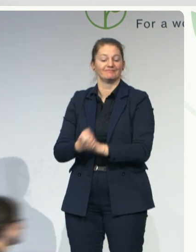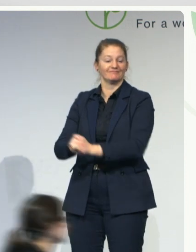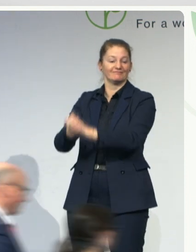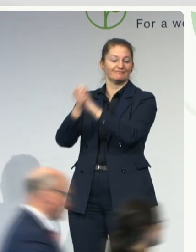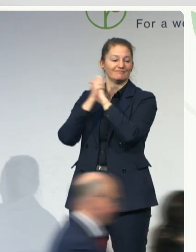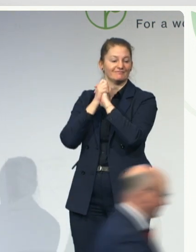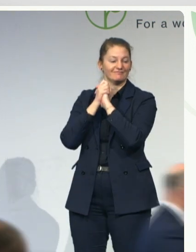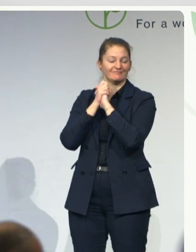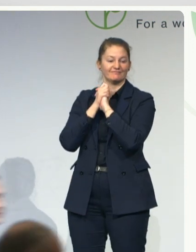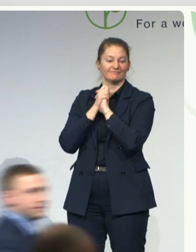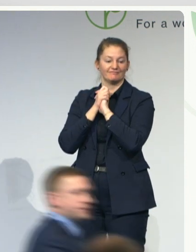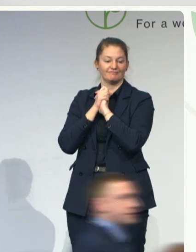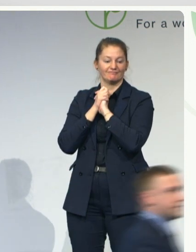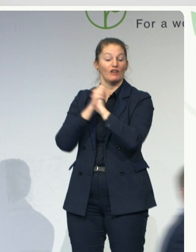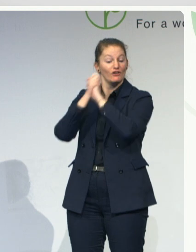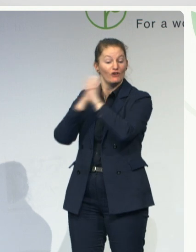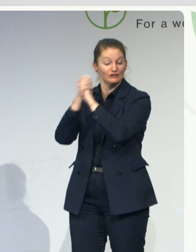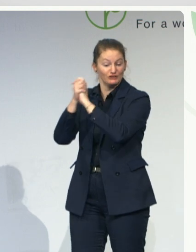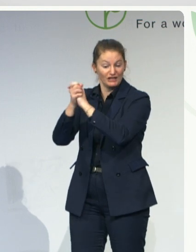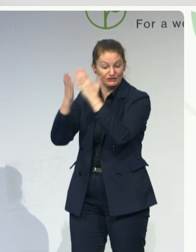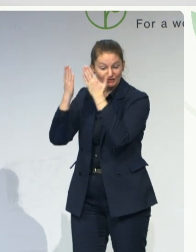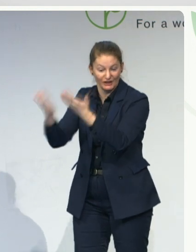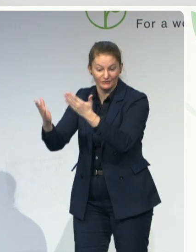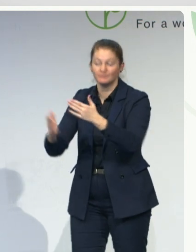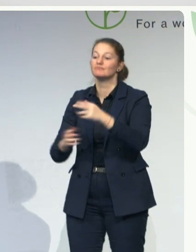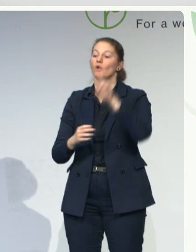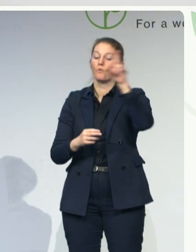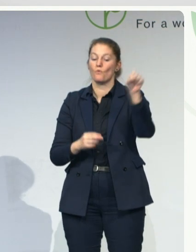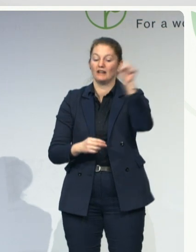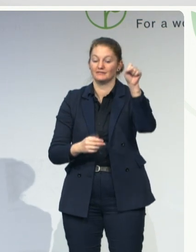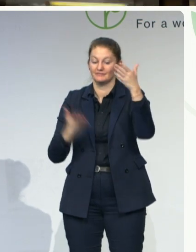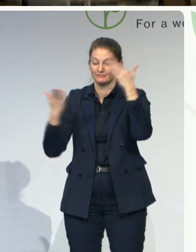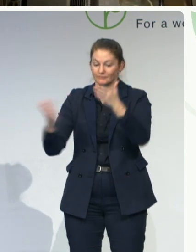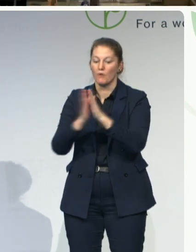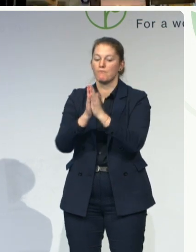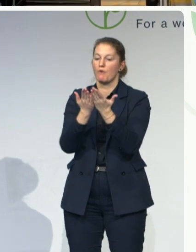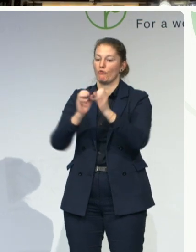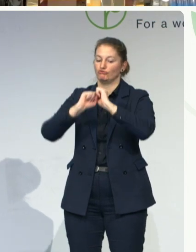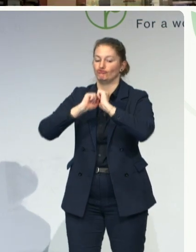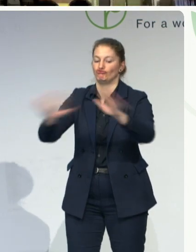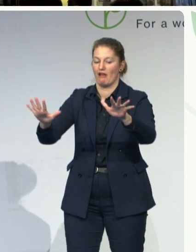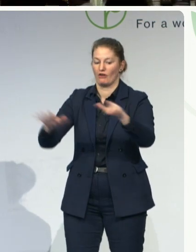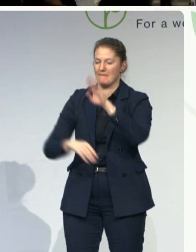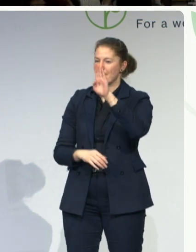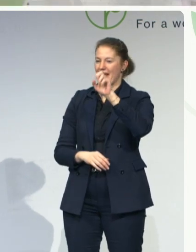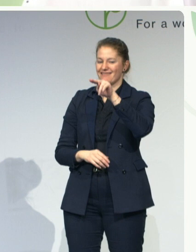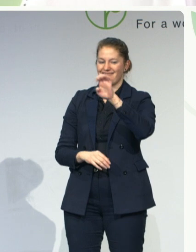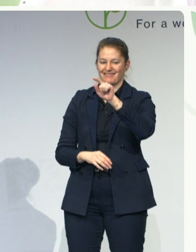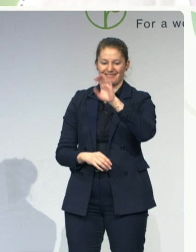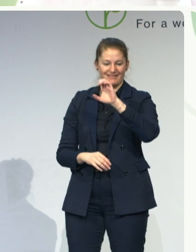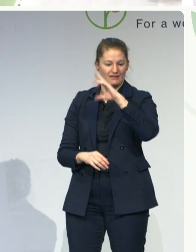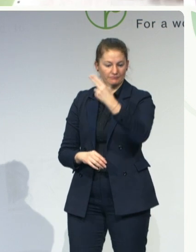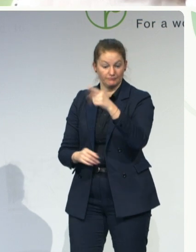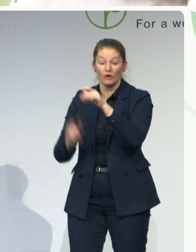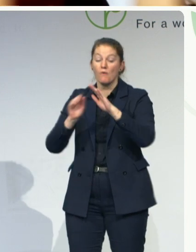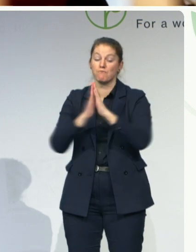Congratulations to Benedict from the United States for Bookshare. Bookshare is a global accessible virtual library for persons with print